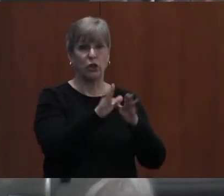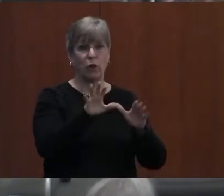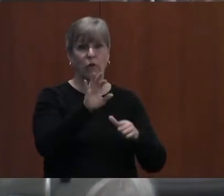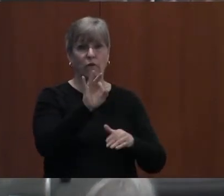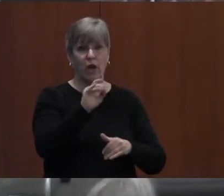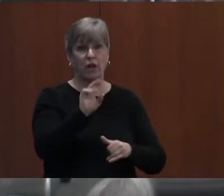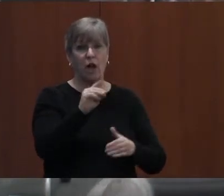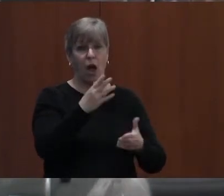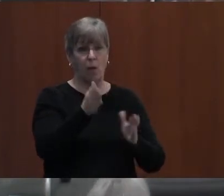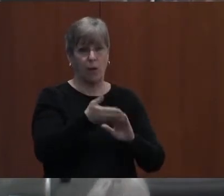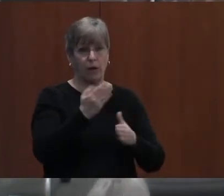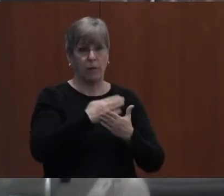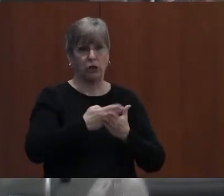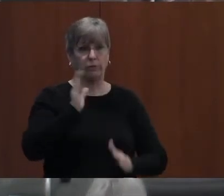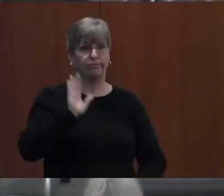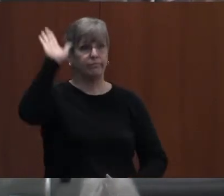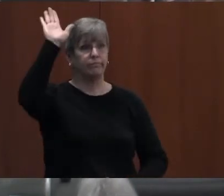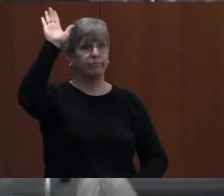fund operating budget?